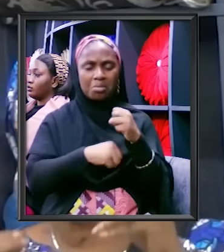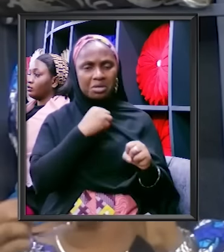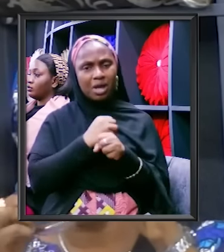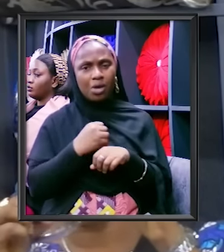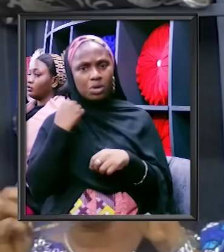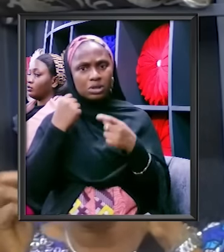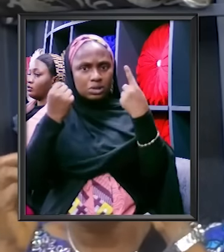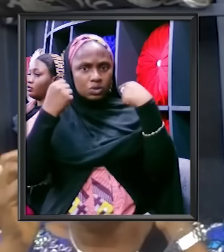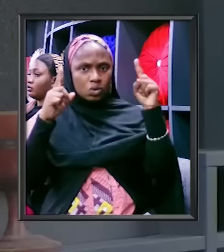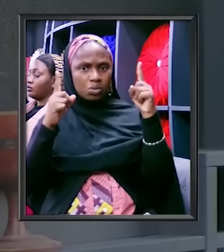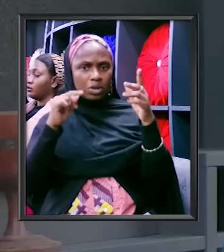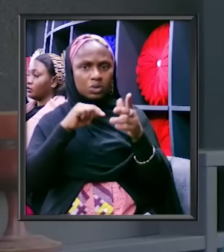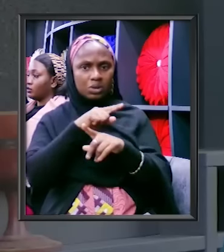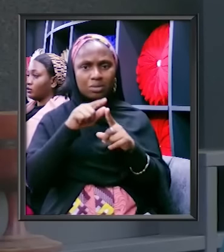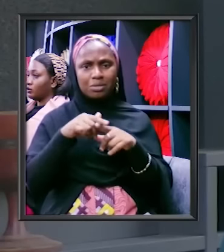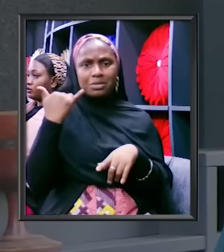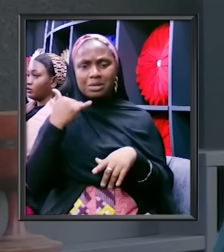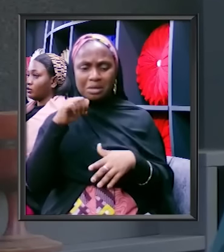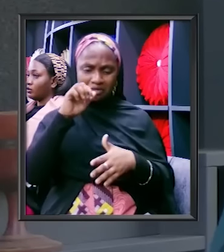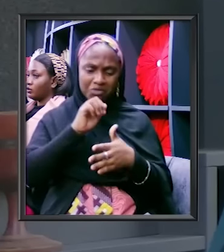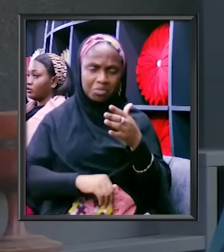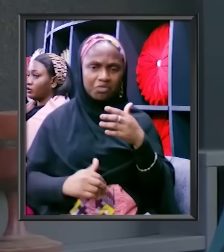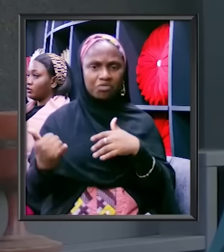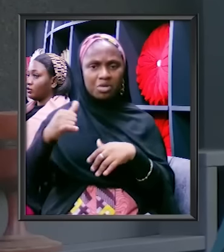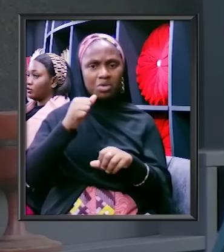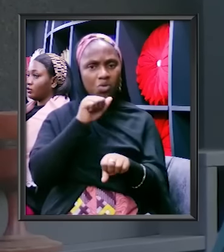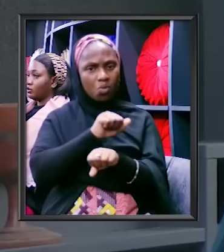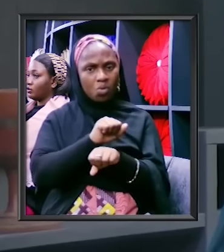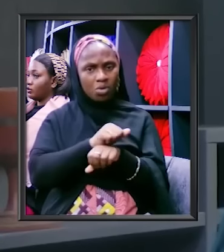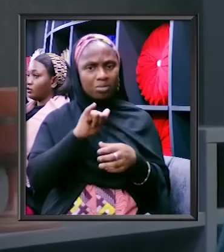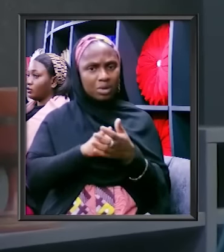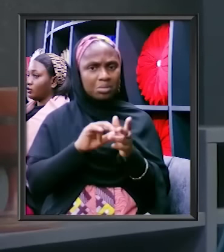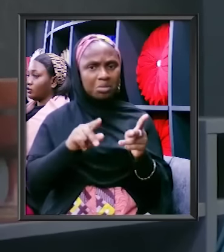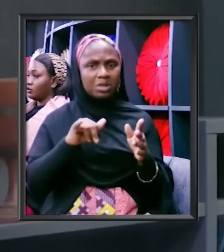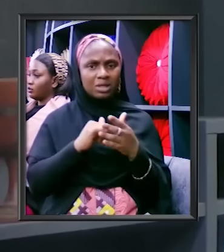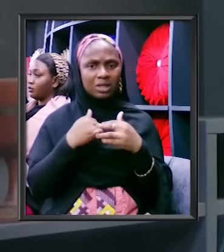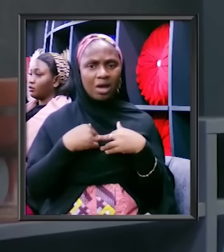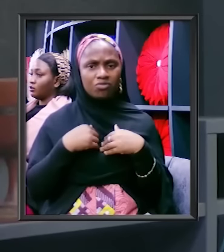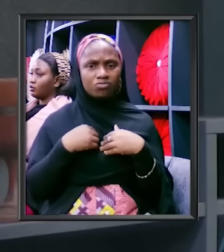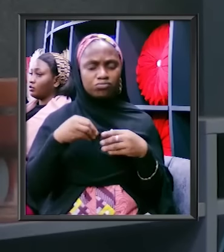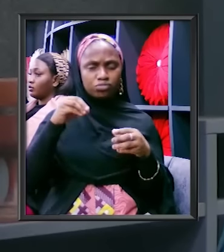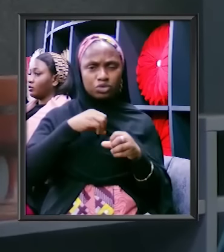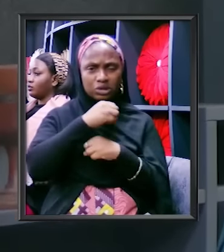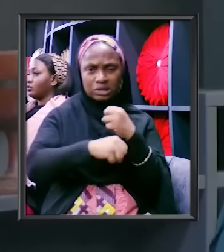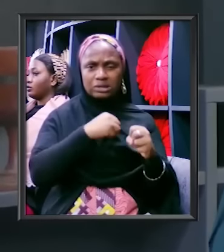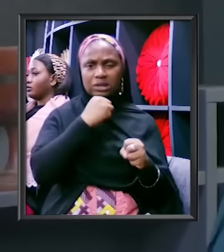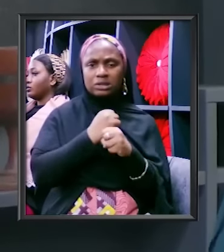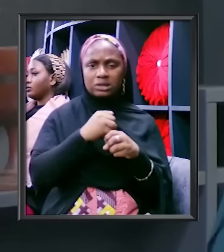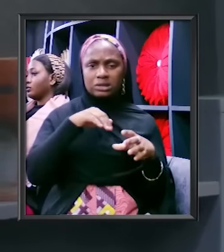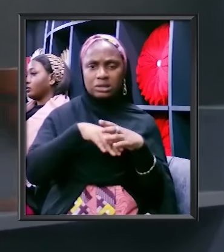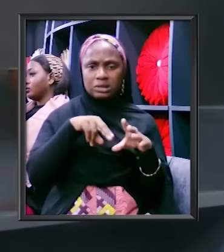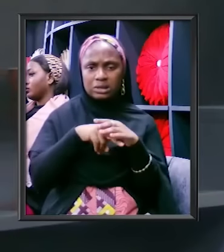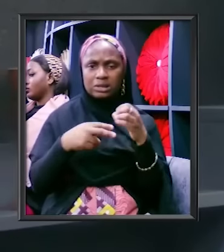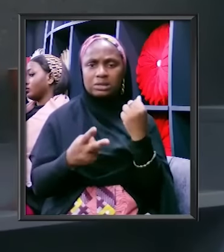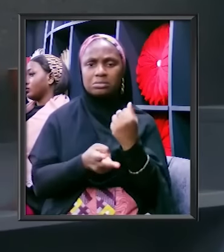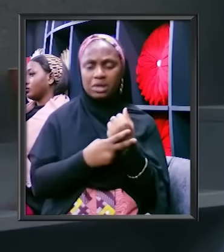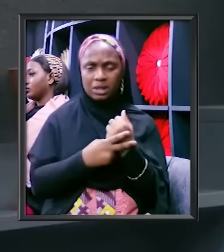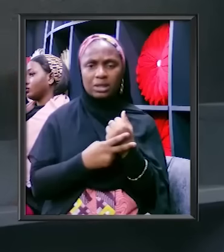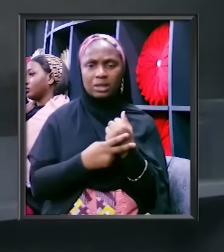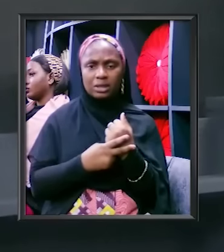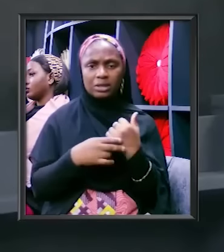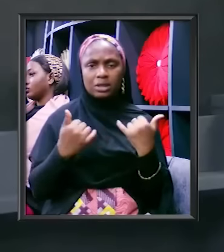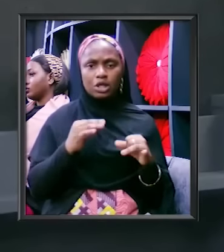them. I say, that one are people where don't work put years though, for this bank. But imagine the contract staff. Now,